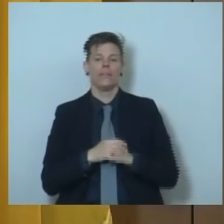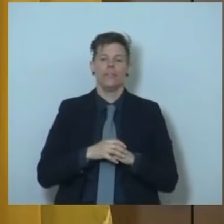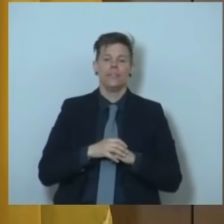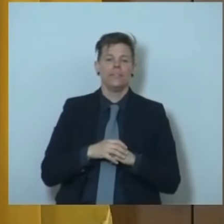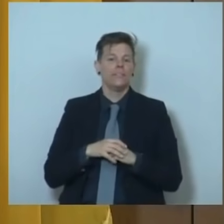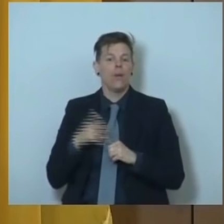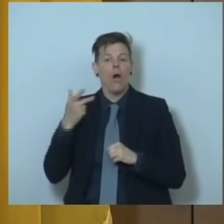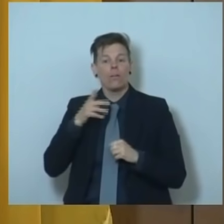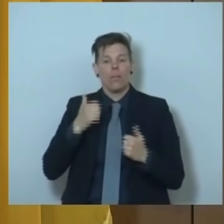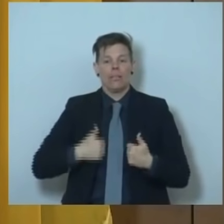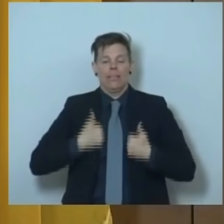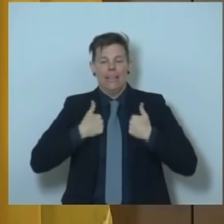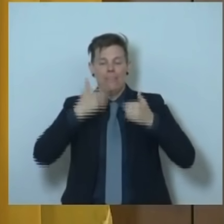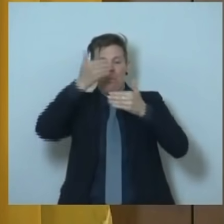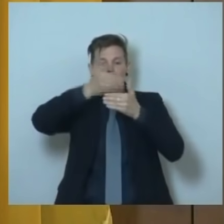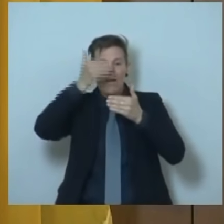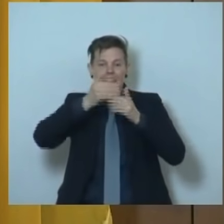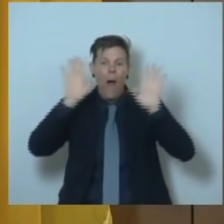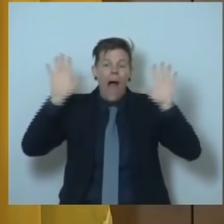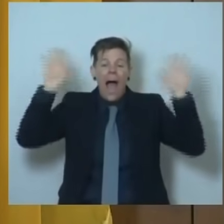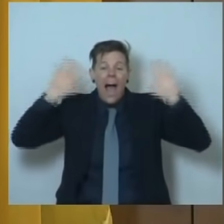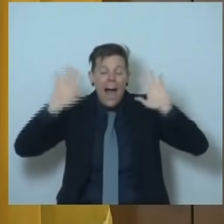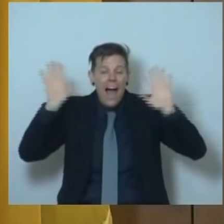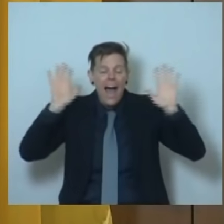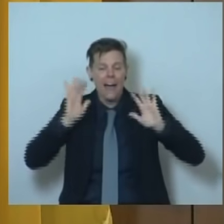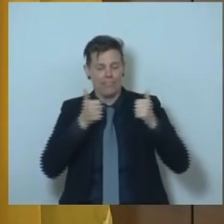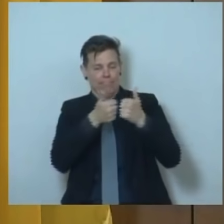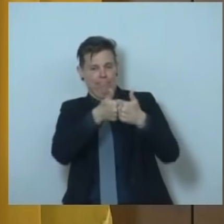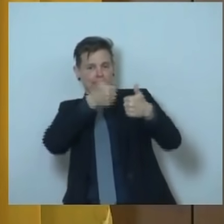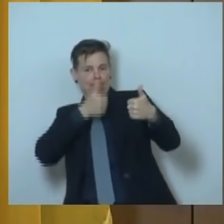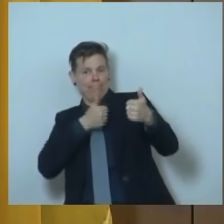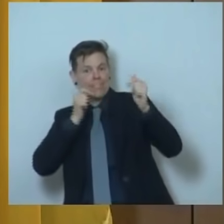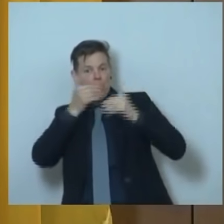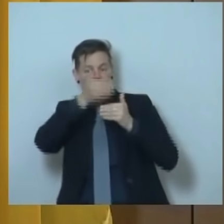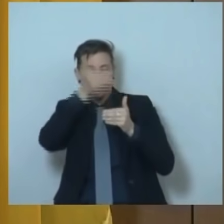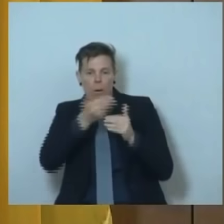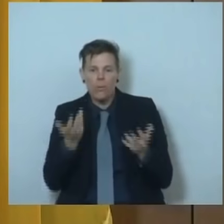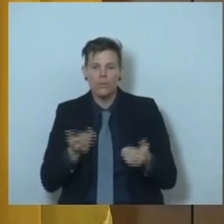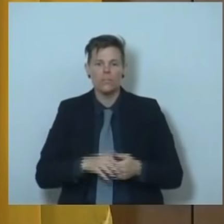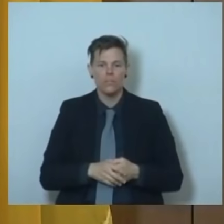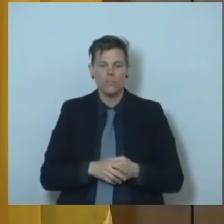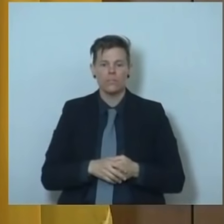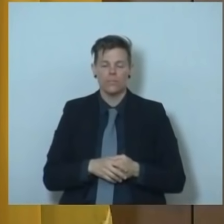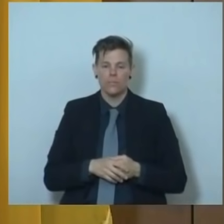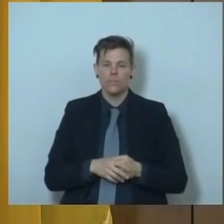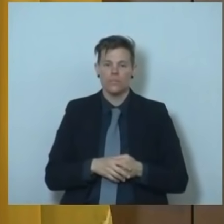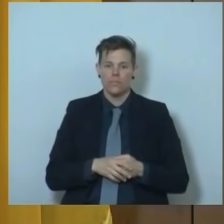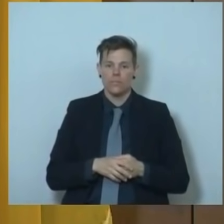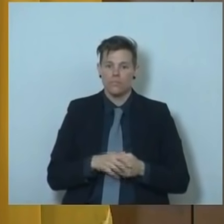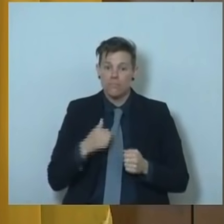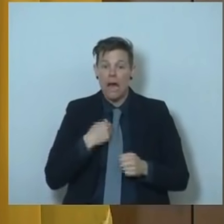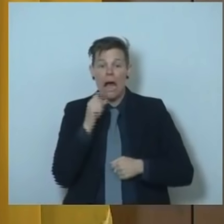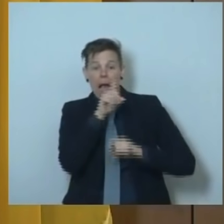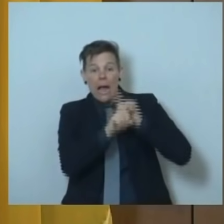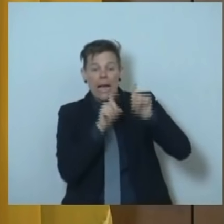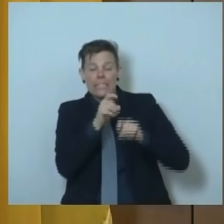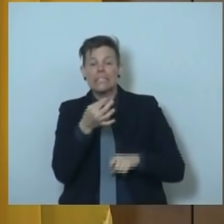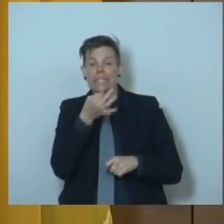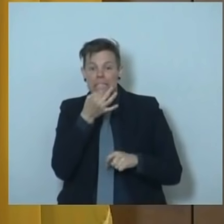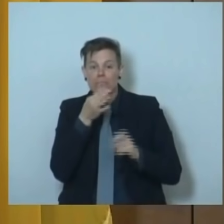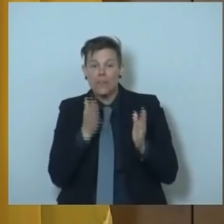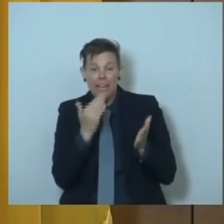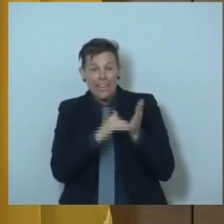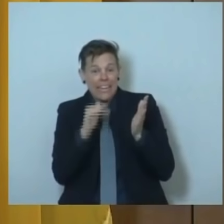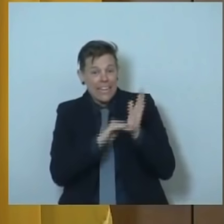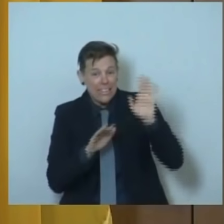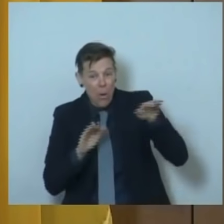yard. I ask every day these same experts, when can I go in the house? And what do